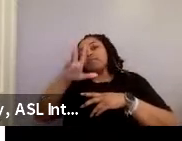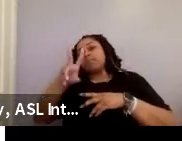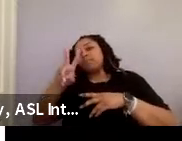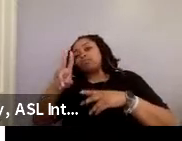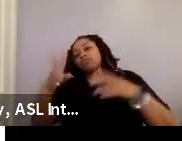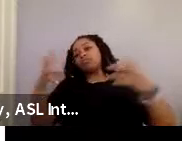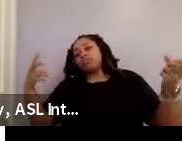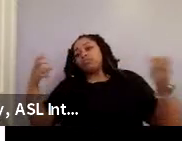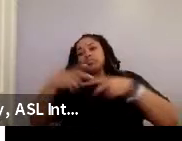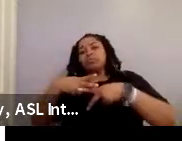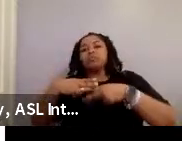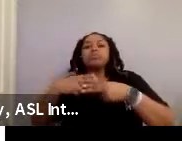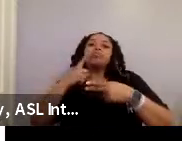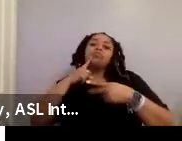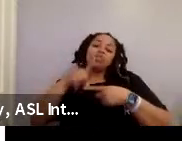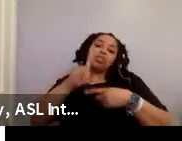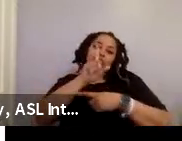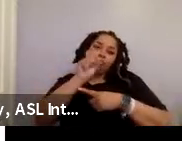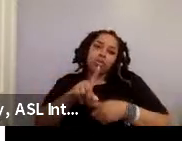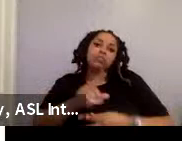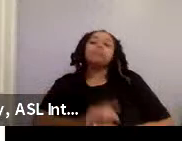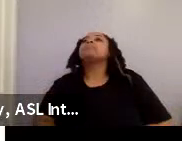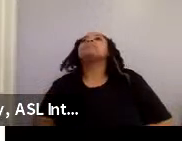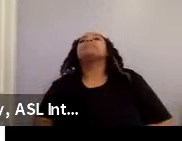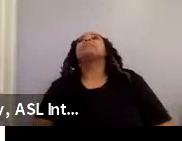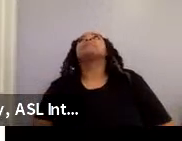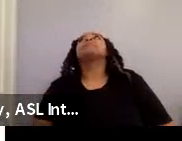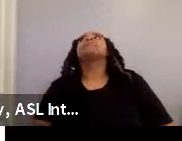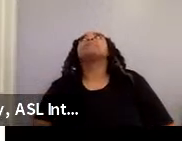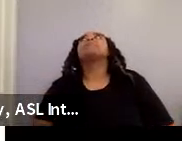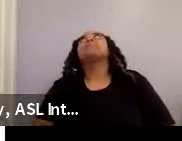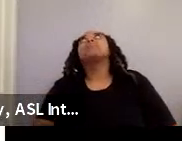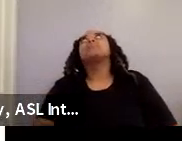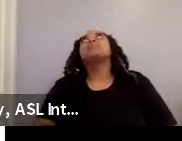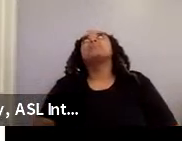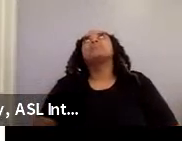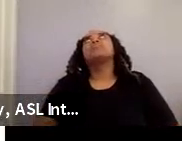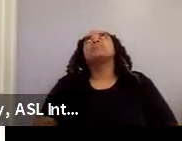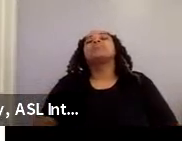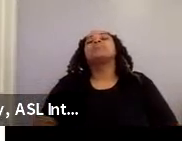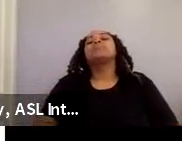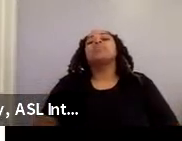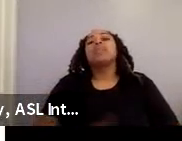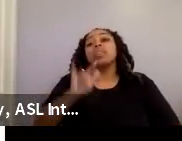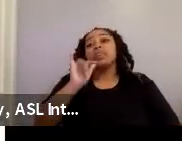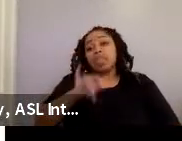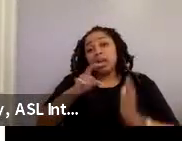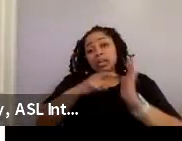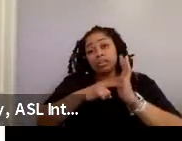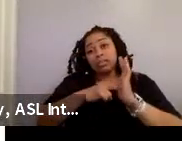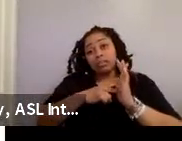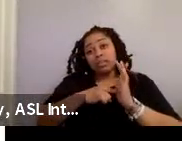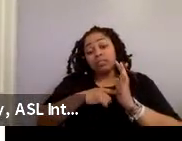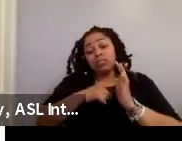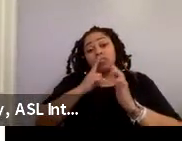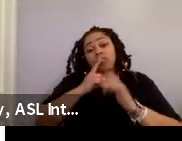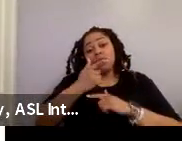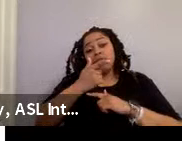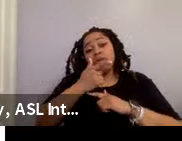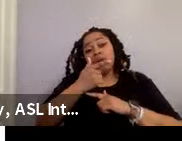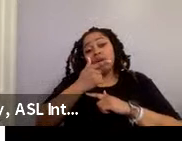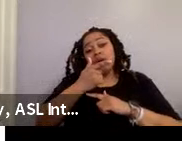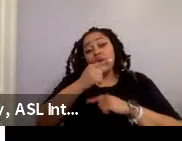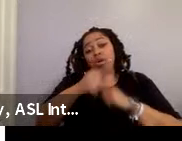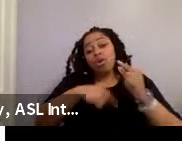52 more closely to this question. With those examples, with the global entry kiosk,